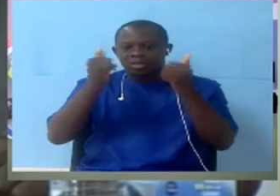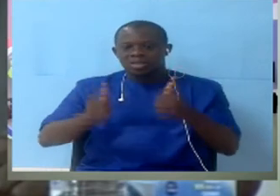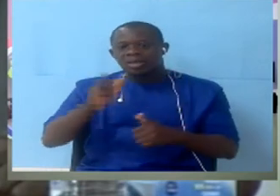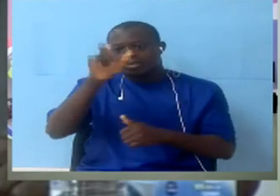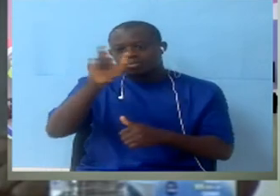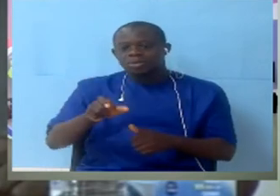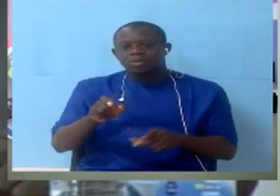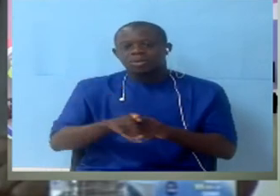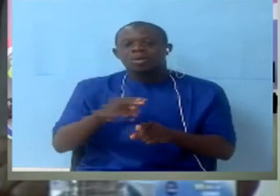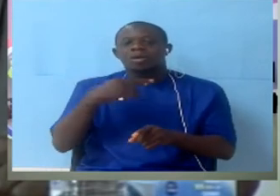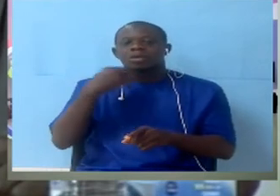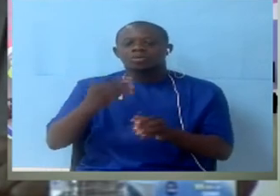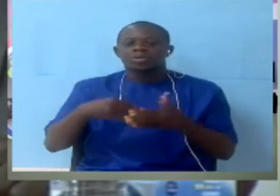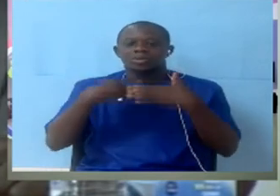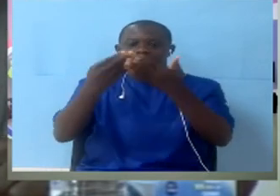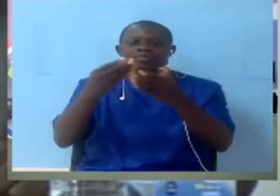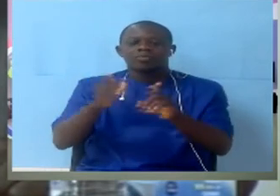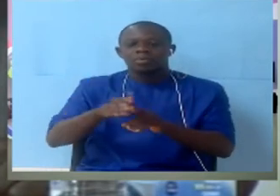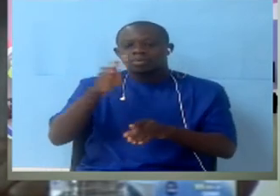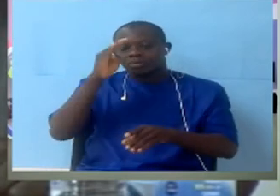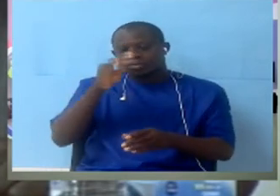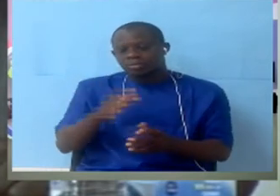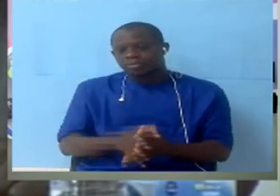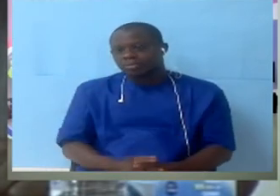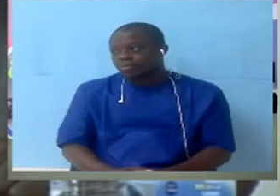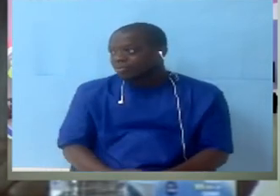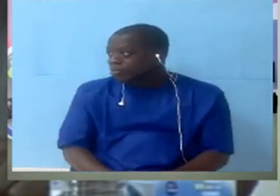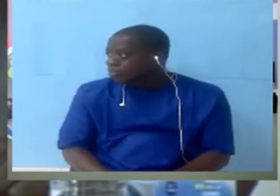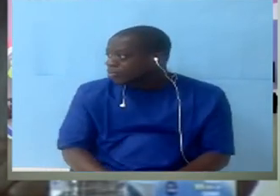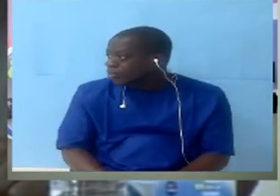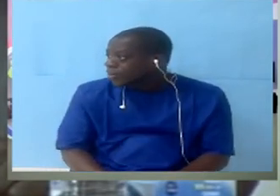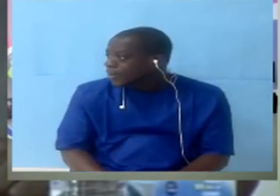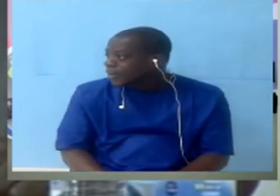granted. Thank you all. Sorry? It should be